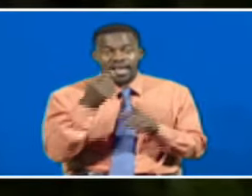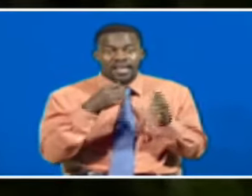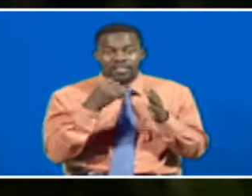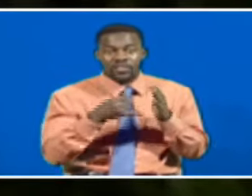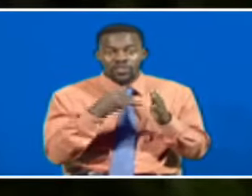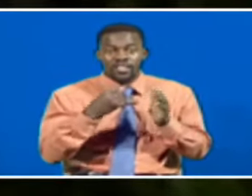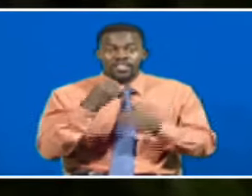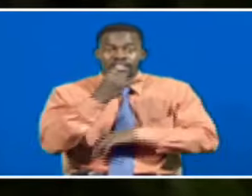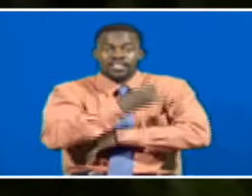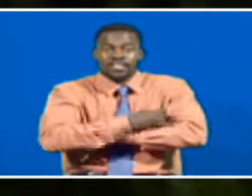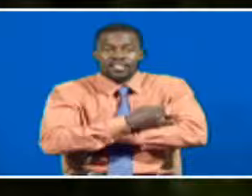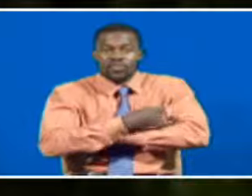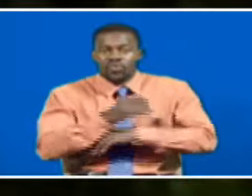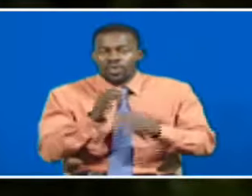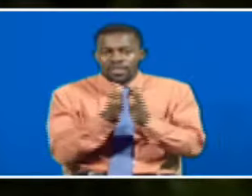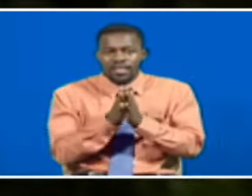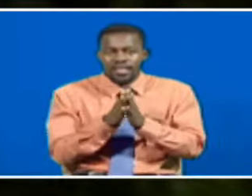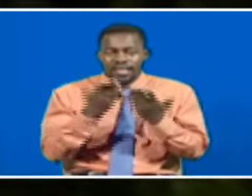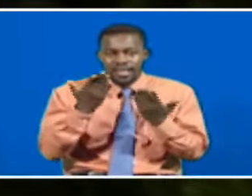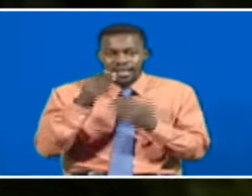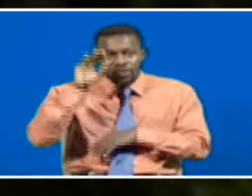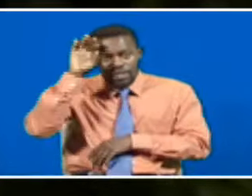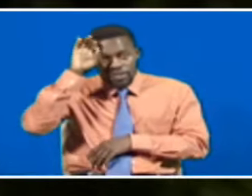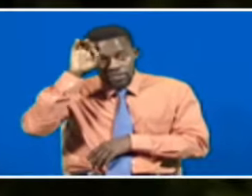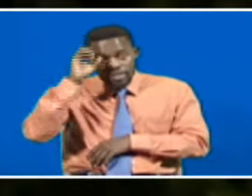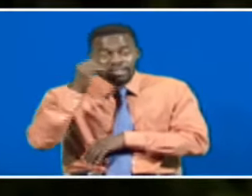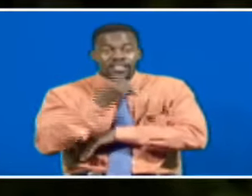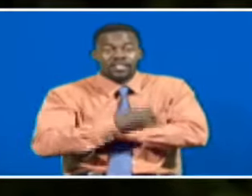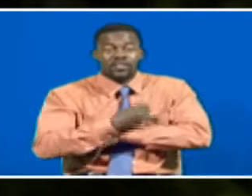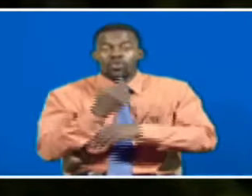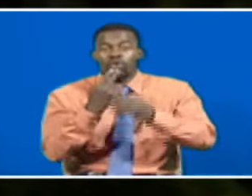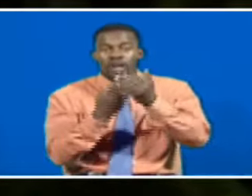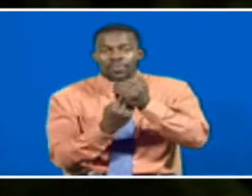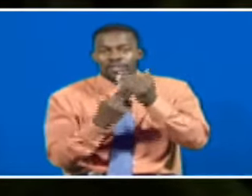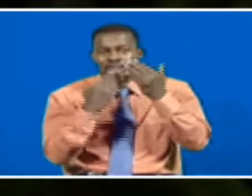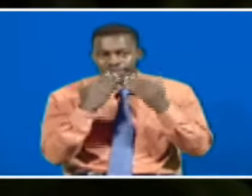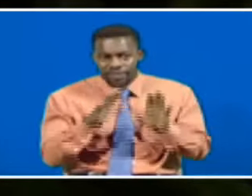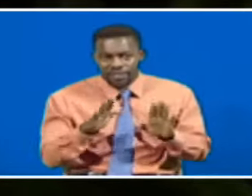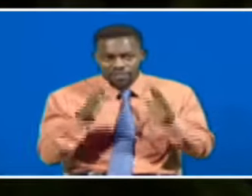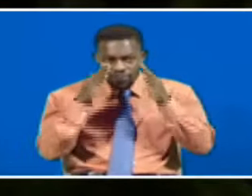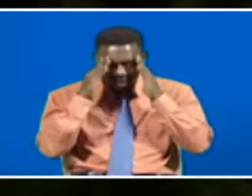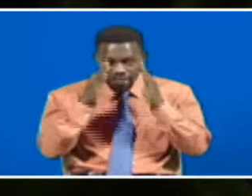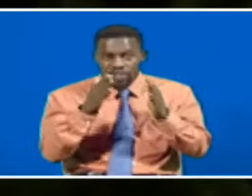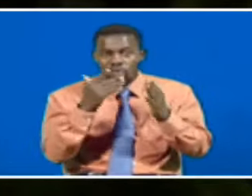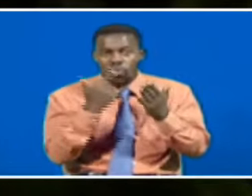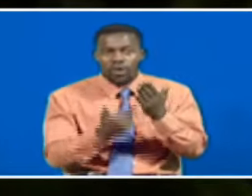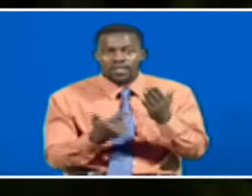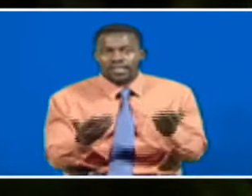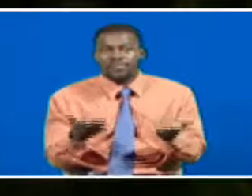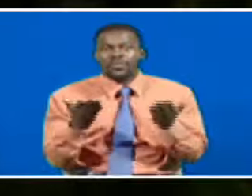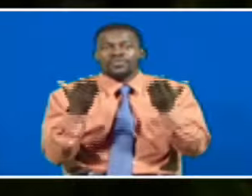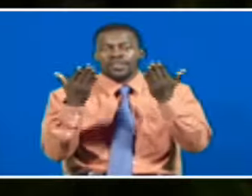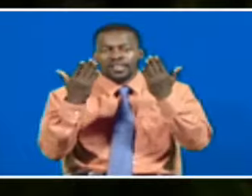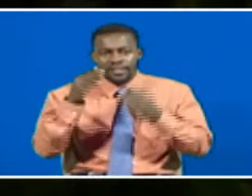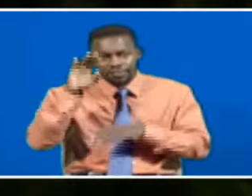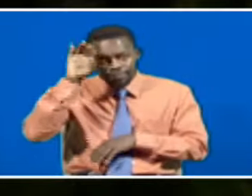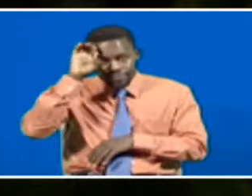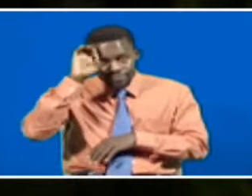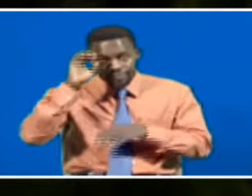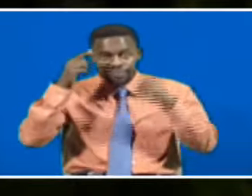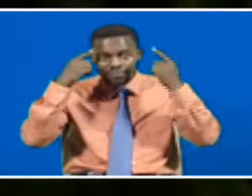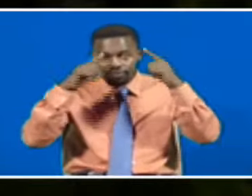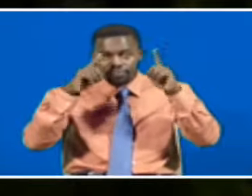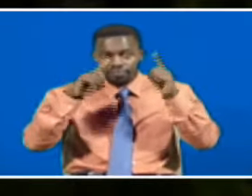with leading academic institutions, embarked on a collaboration aimed at fostering academic excellence. Now, the partnership